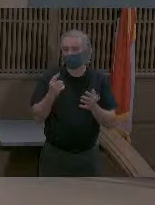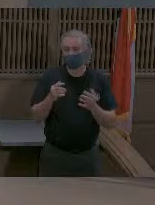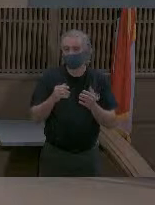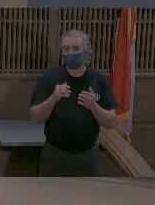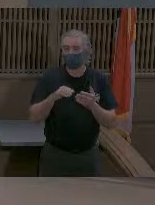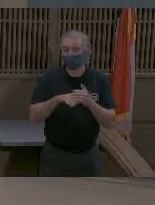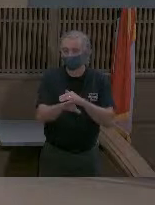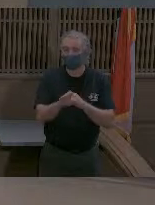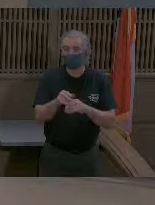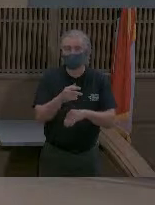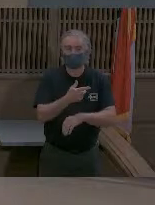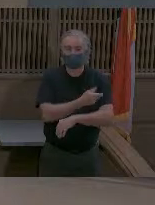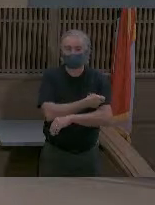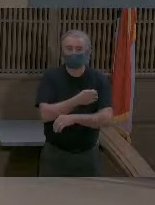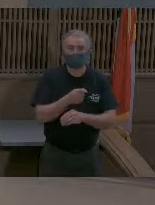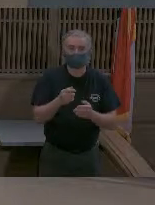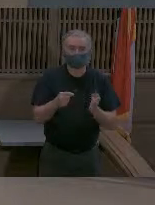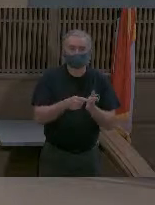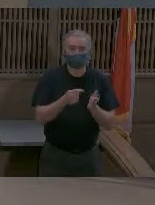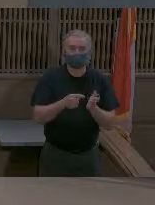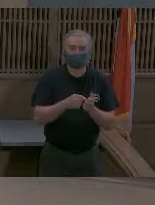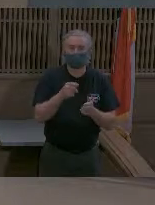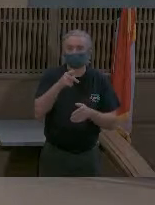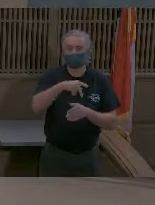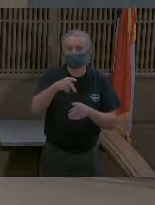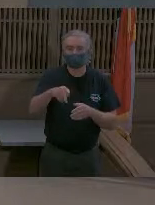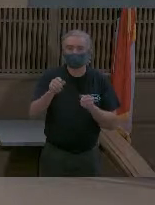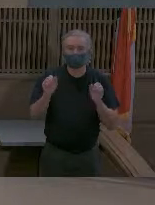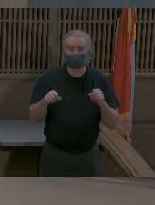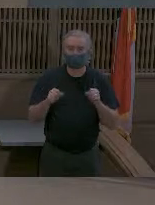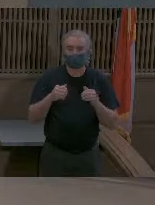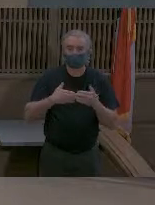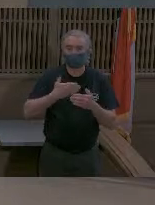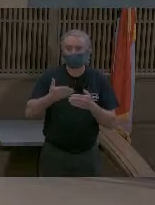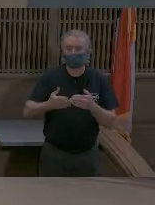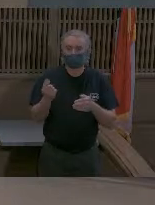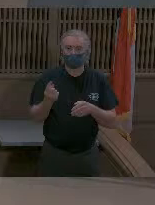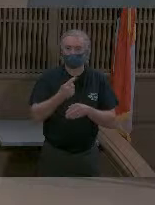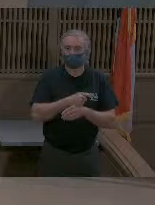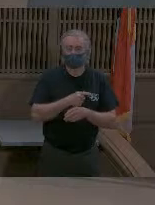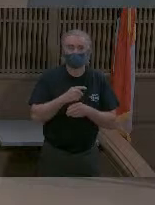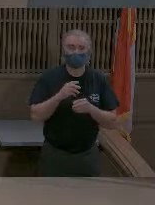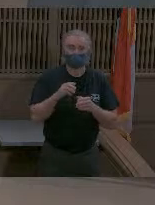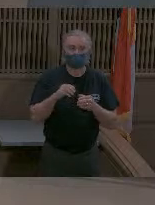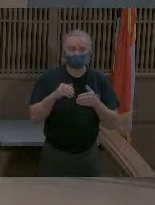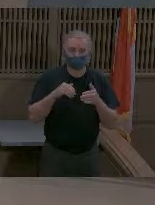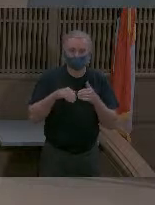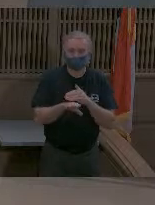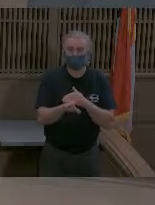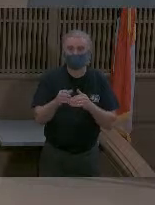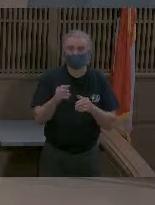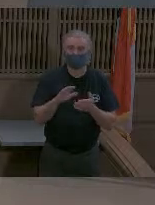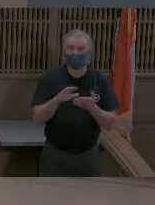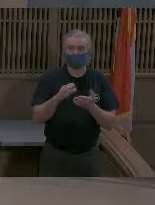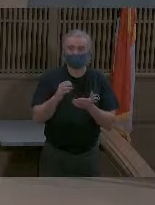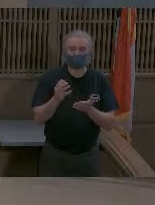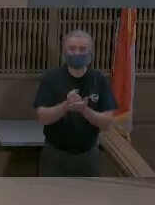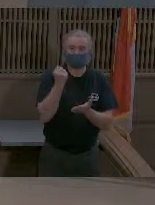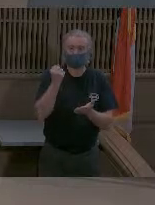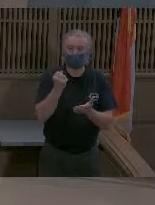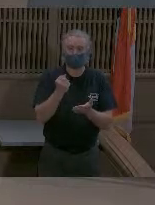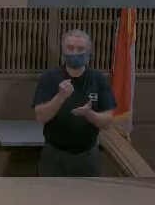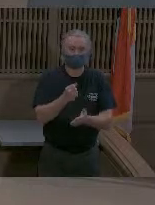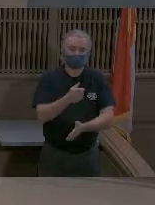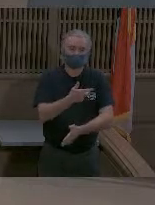Phoebe, sometimes you can get in the next day depending on what the schedule is. With that, just